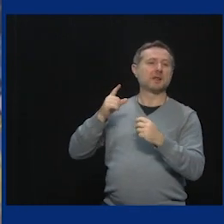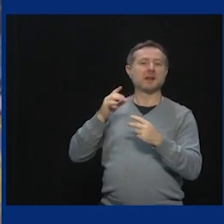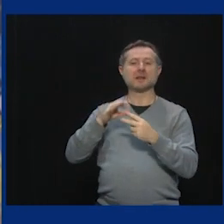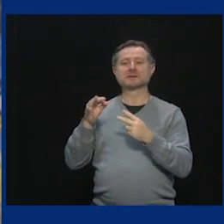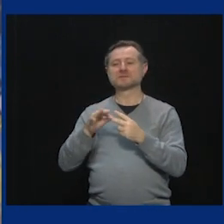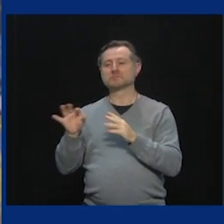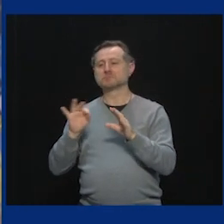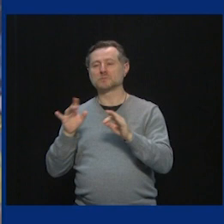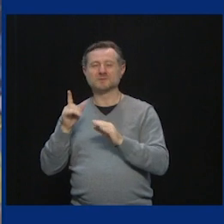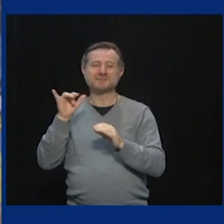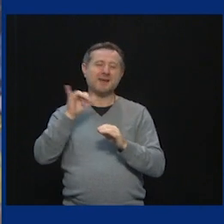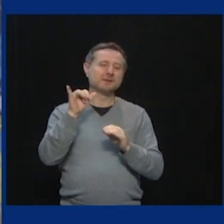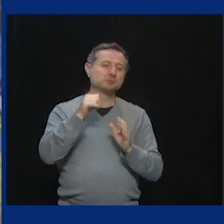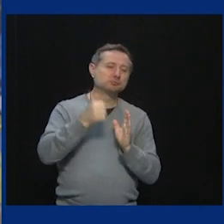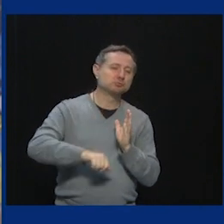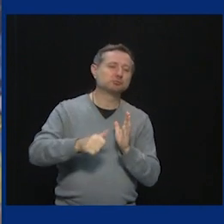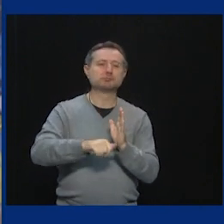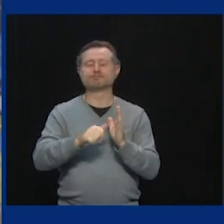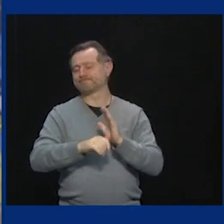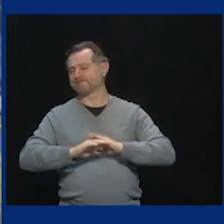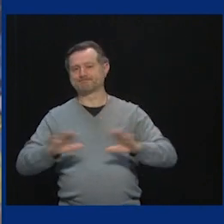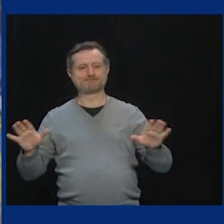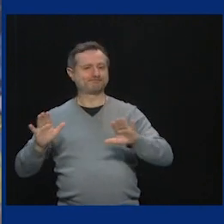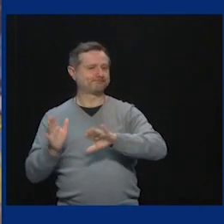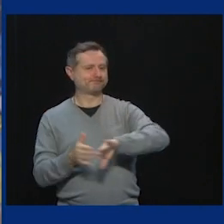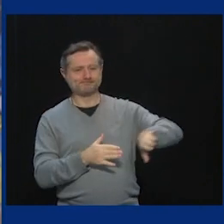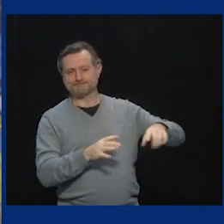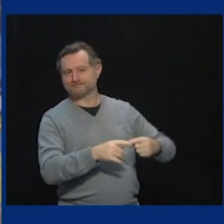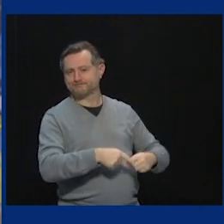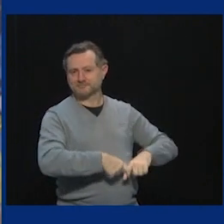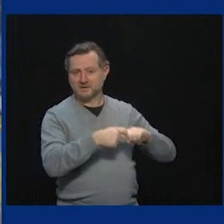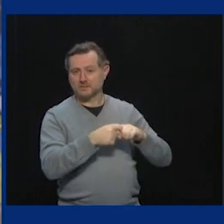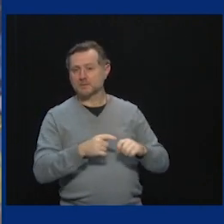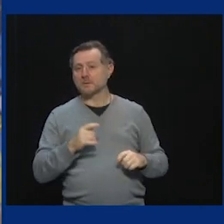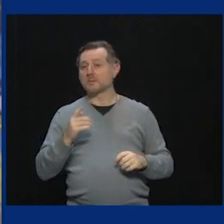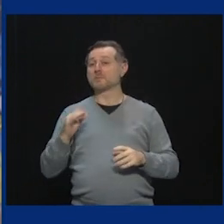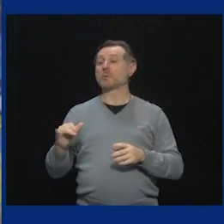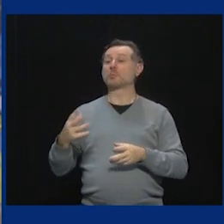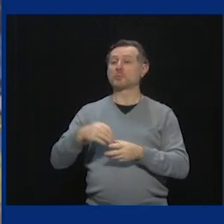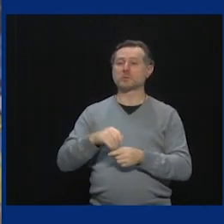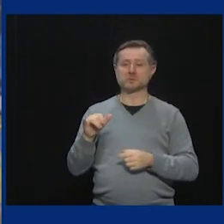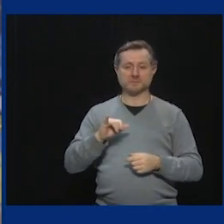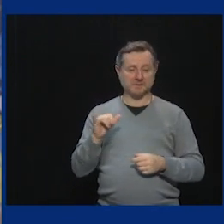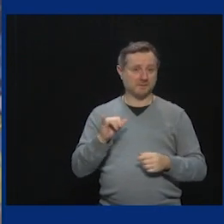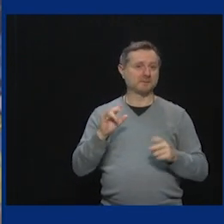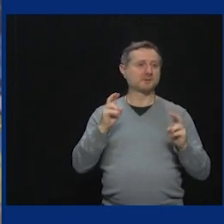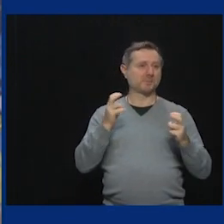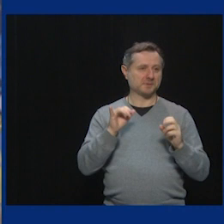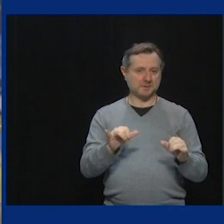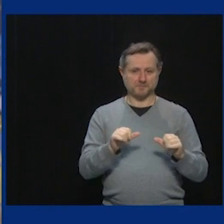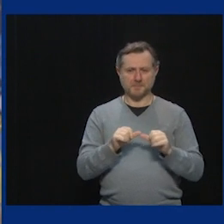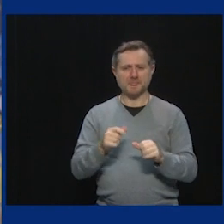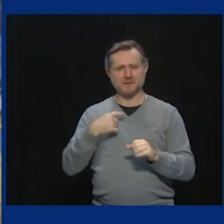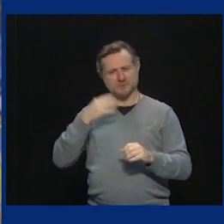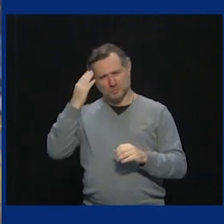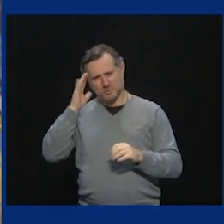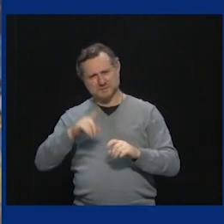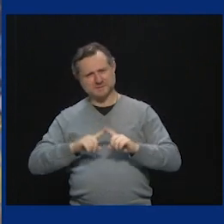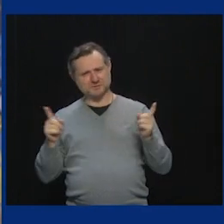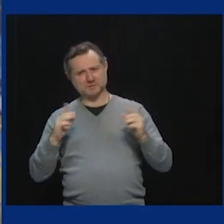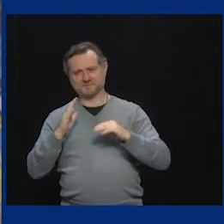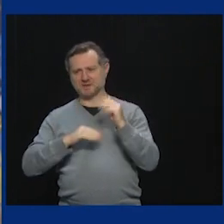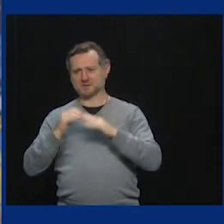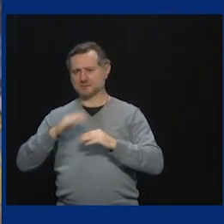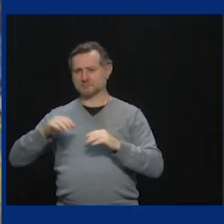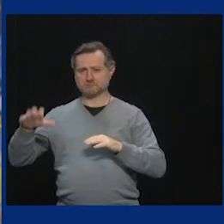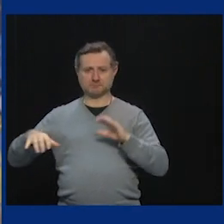So any response to that? And then the final part of the same topic here is different facilities, as I can reckon in my